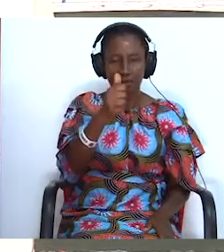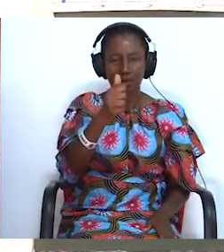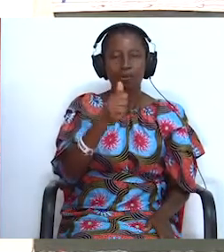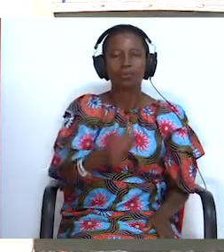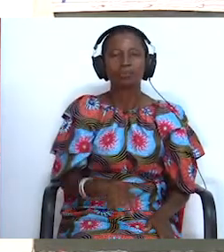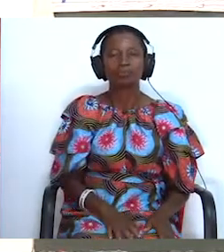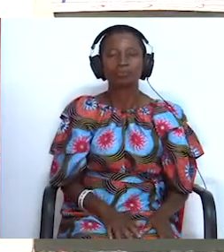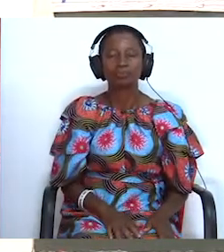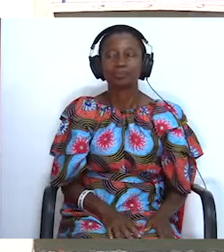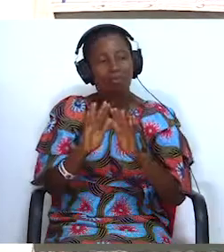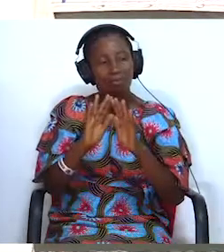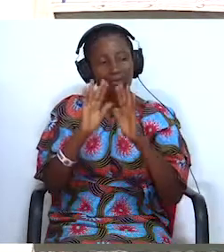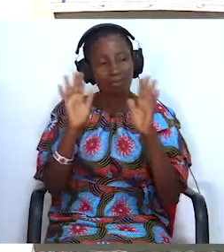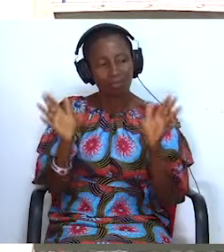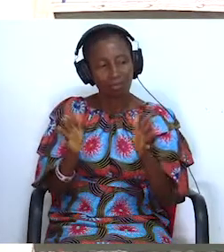S.